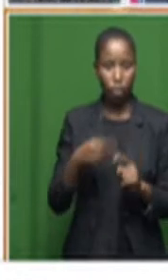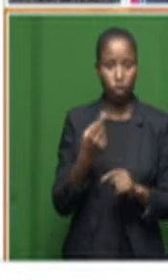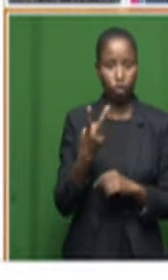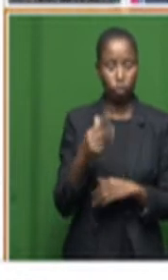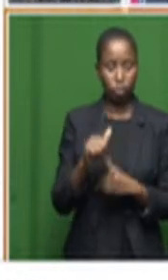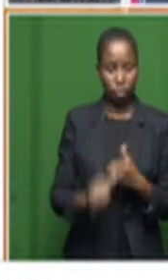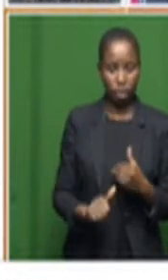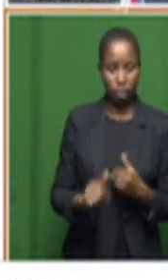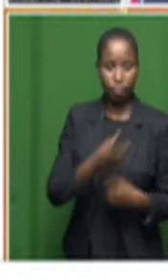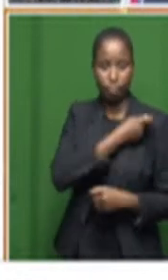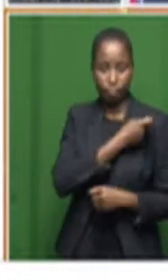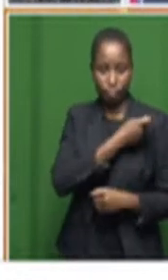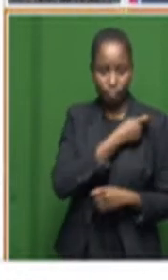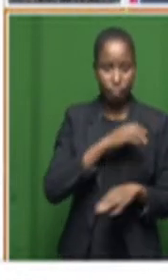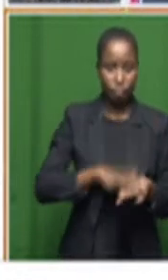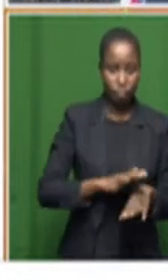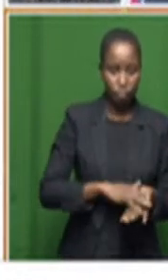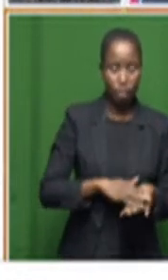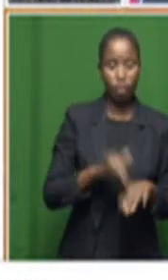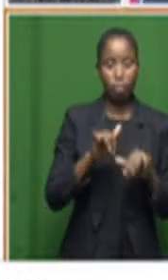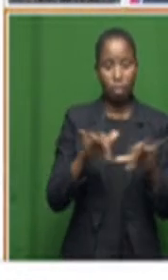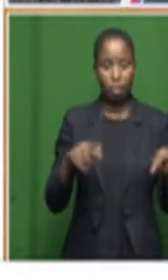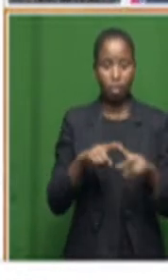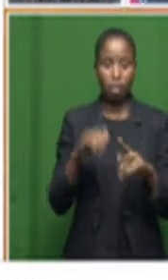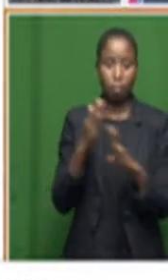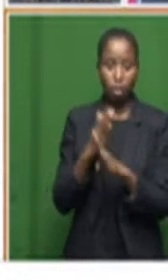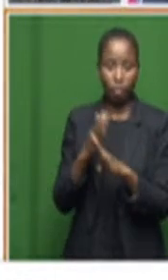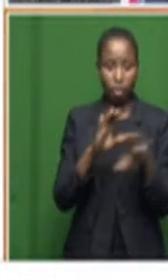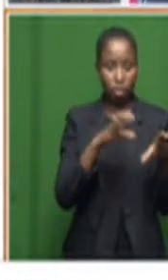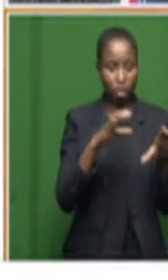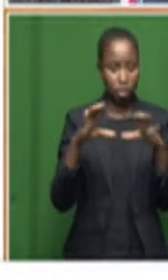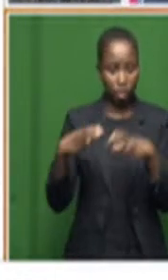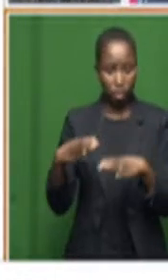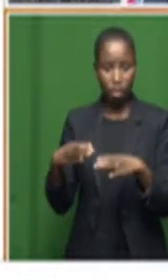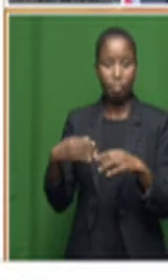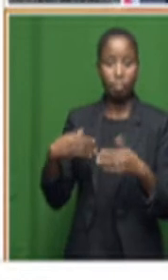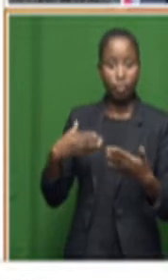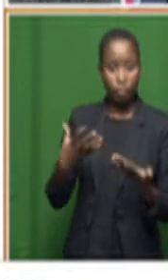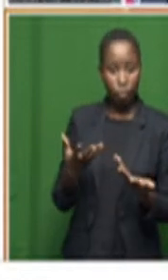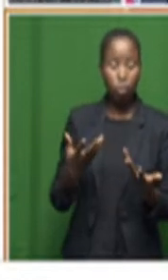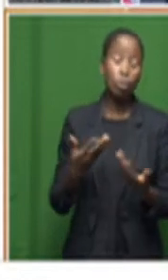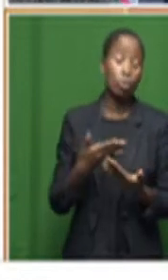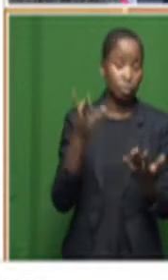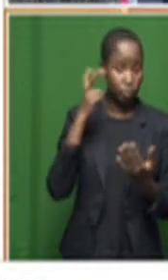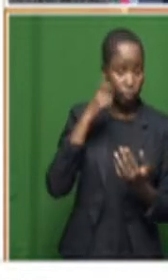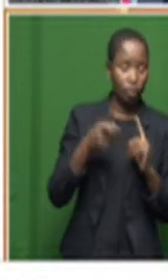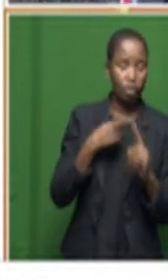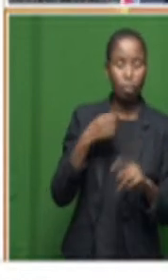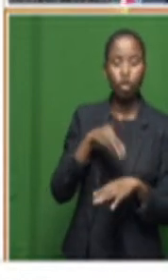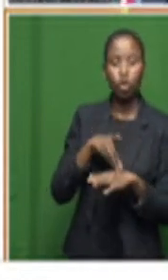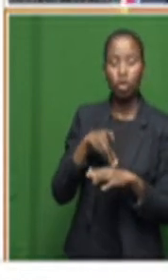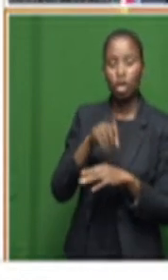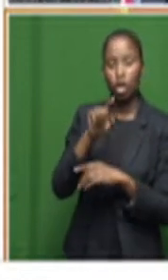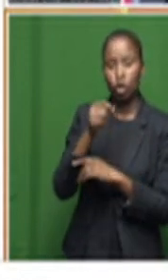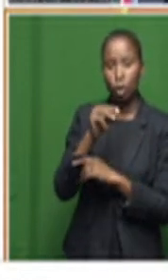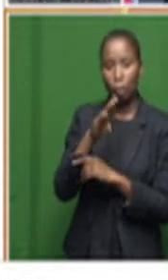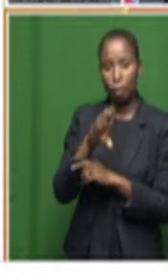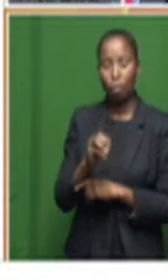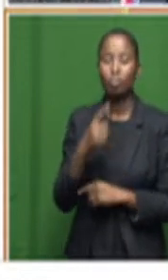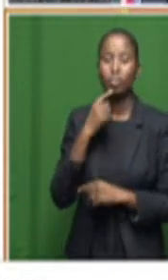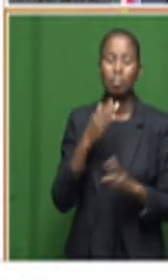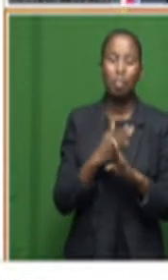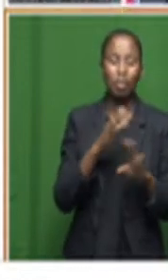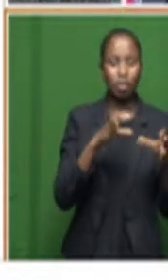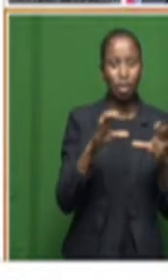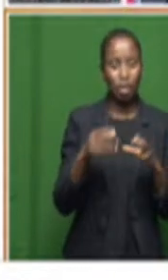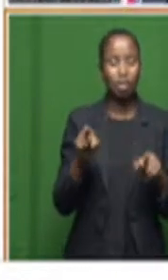vaccination capacity across the public and private sectors with all our clinics, what you heard from Dr. Dhlomo, and all the private sectors that